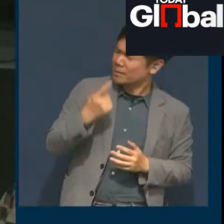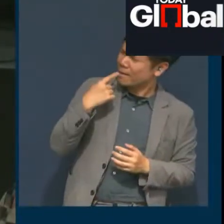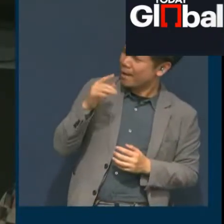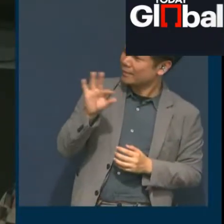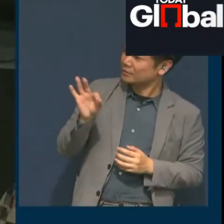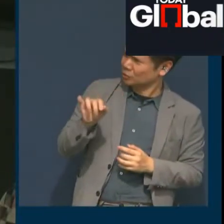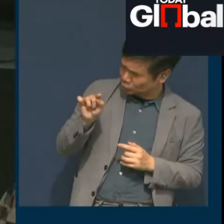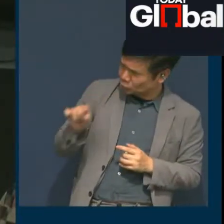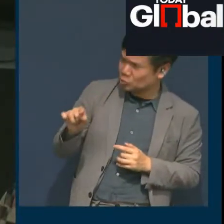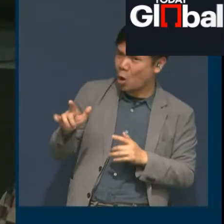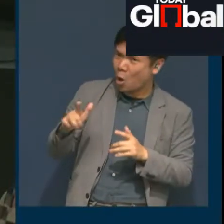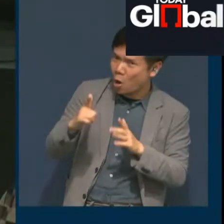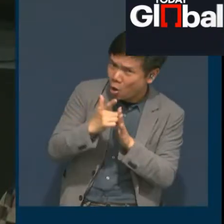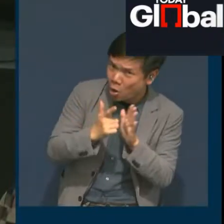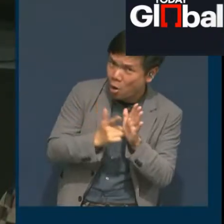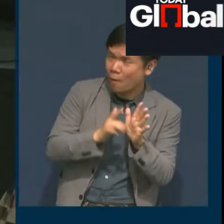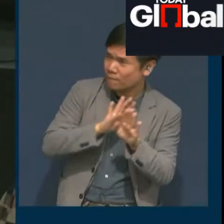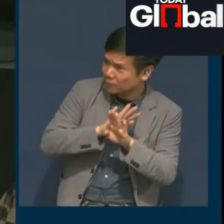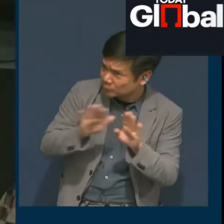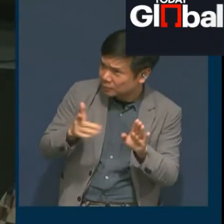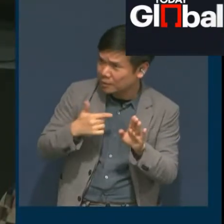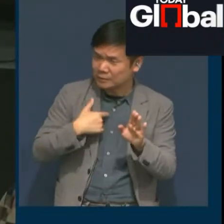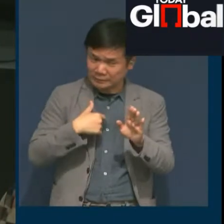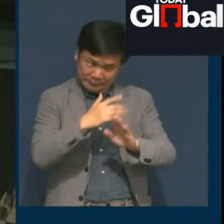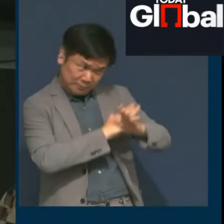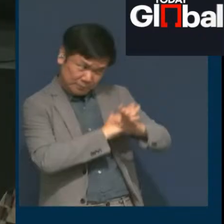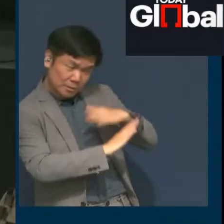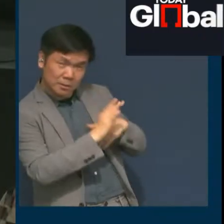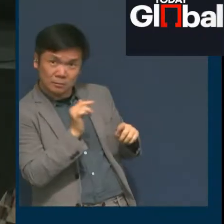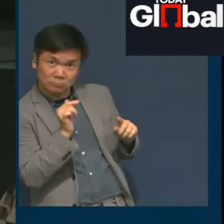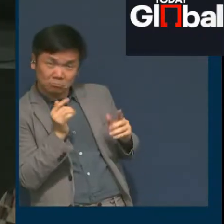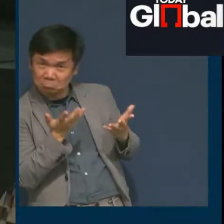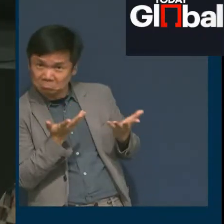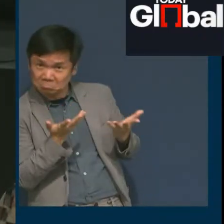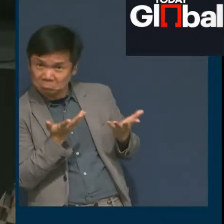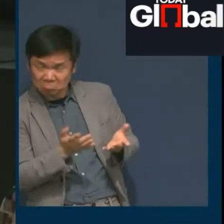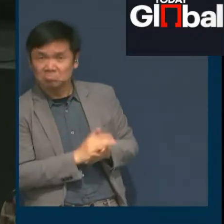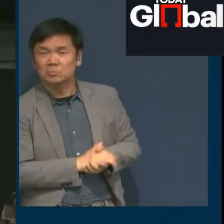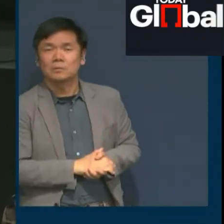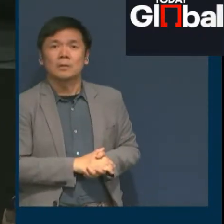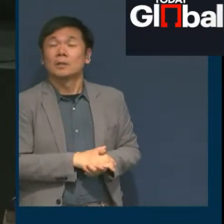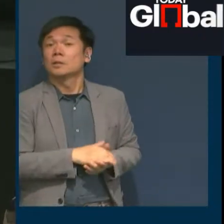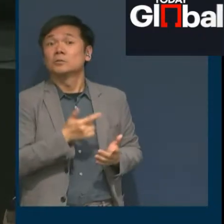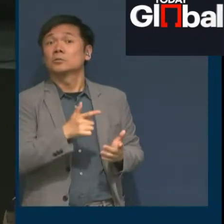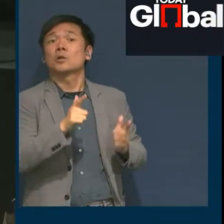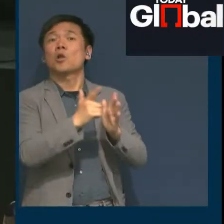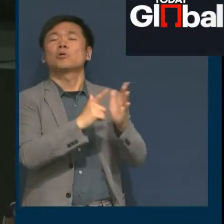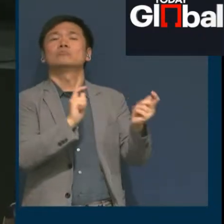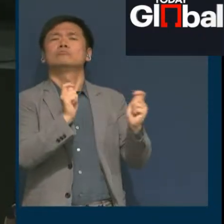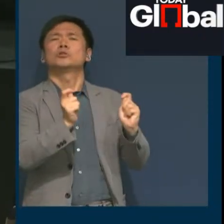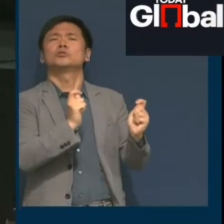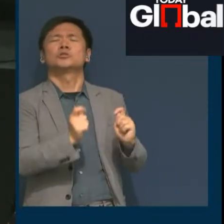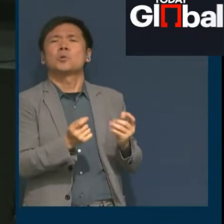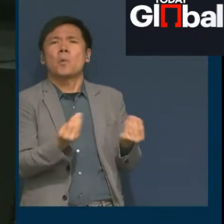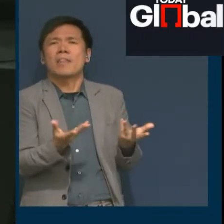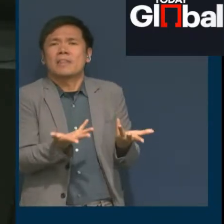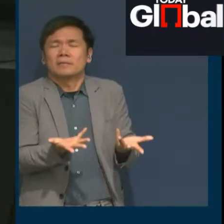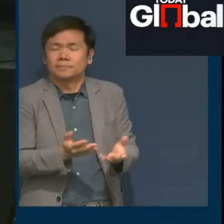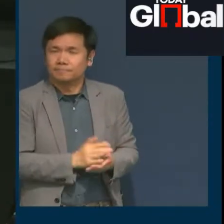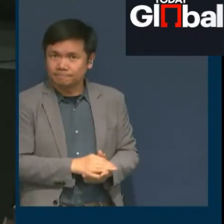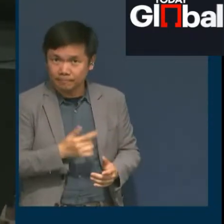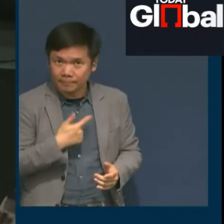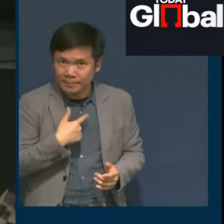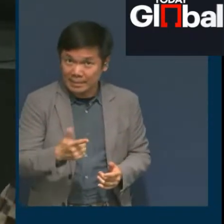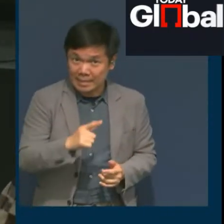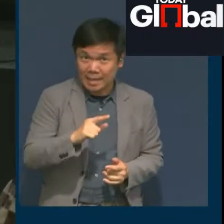your law on disability, and what were the amendments that were introduced? The gender equality policy